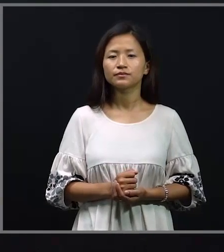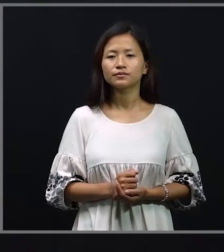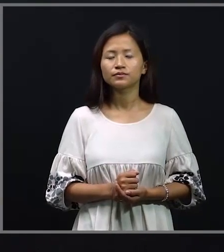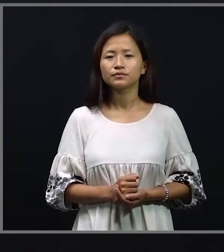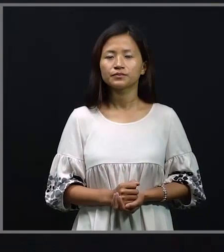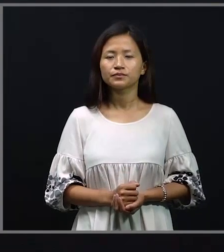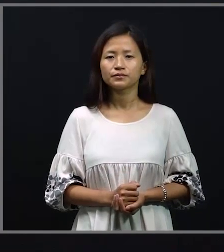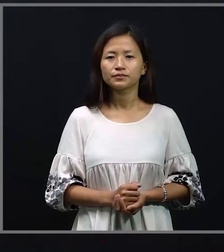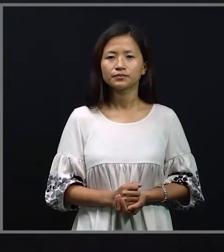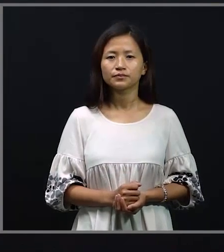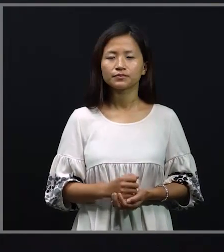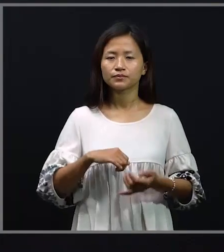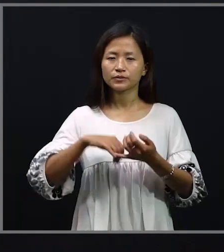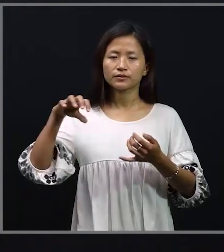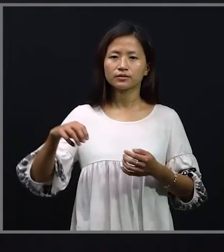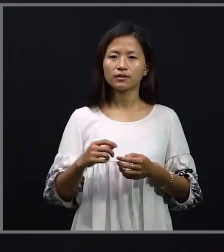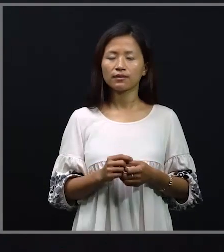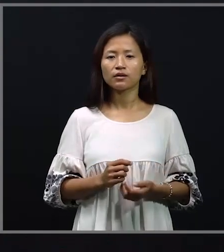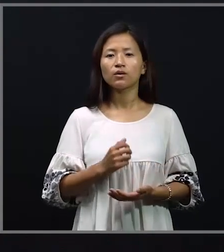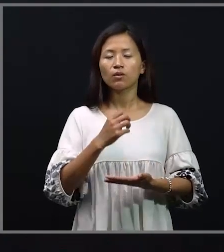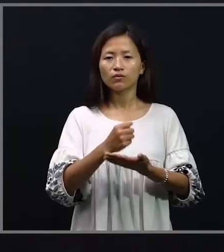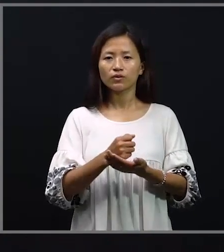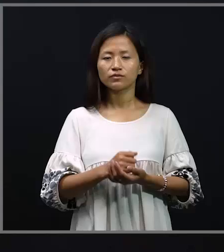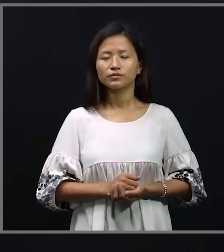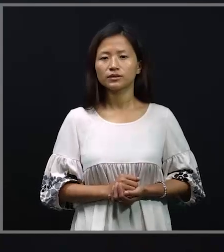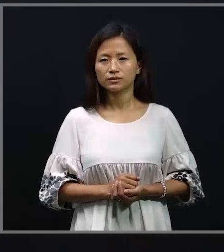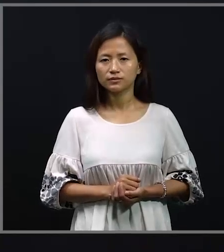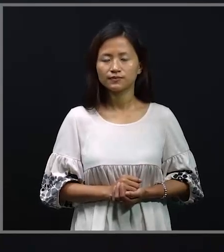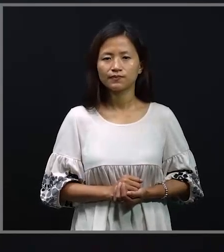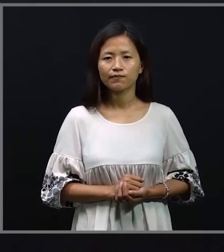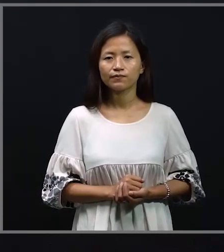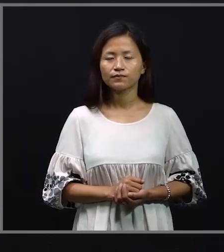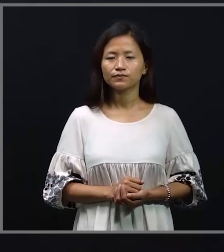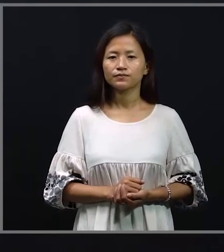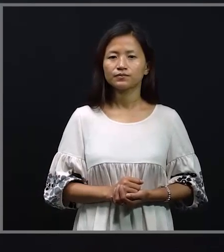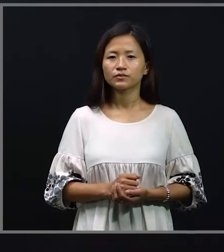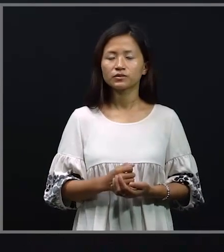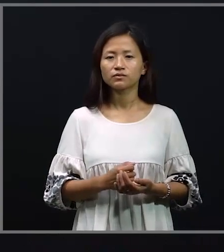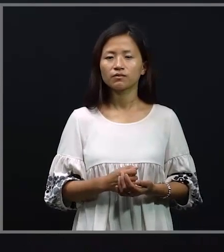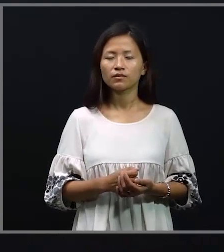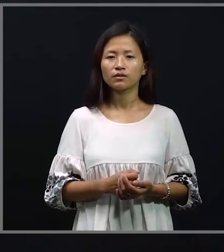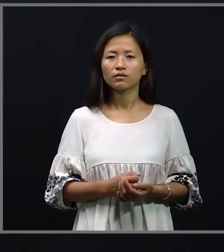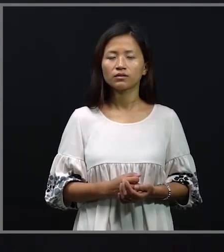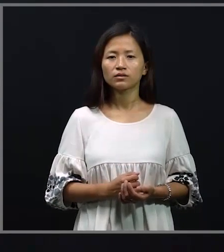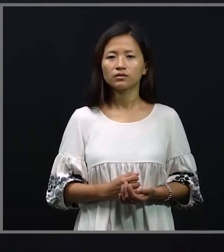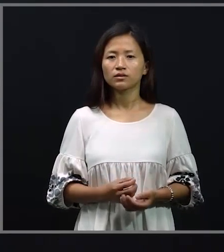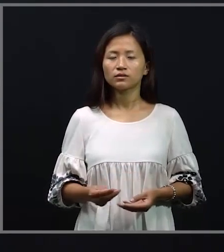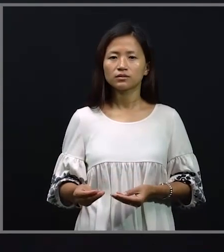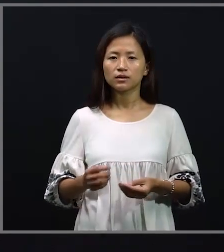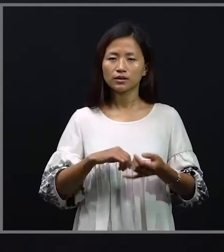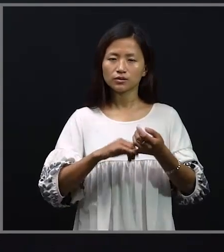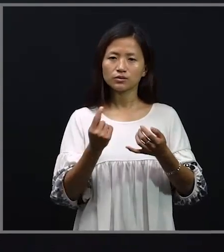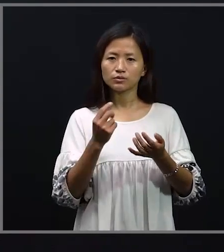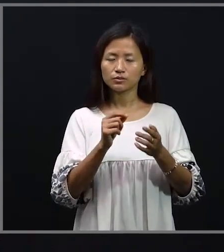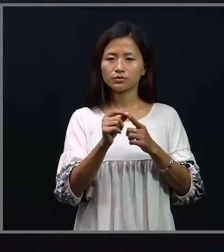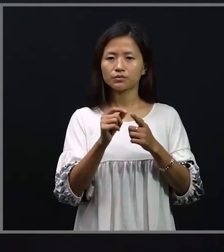means state existence for the welfare of the people. That means the role of the state is to supplement